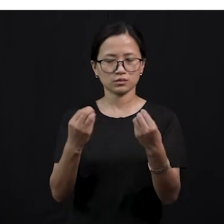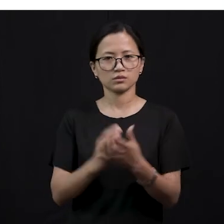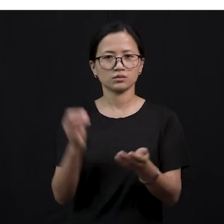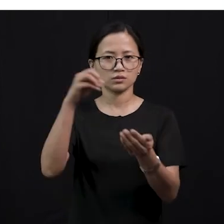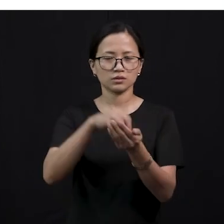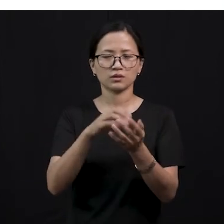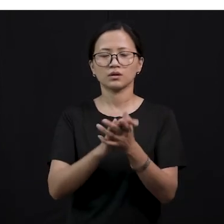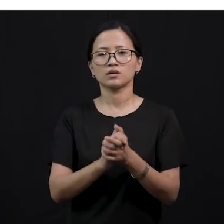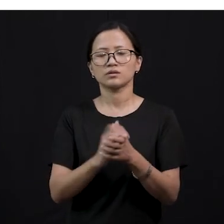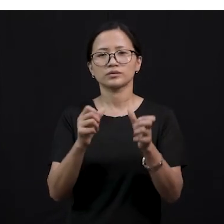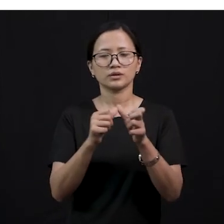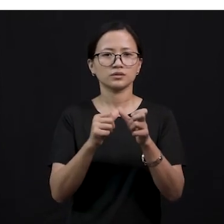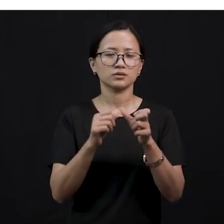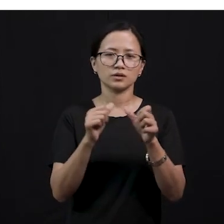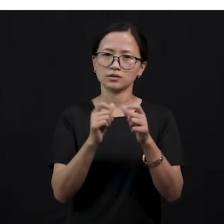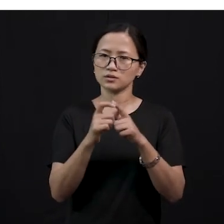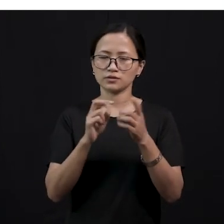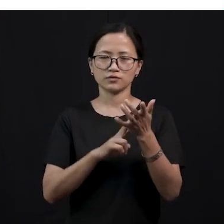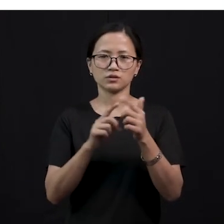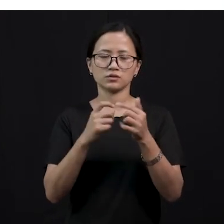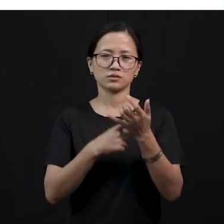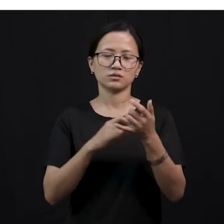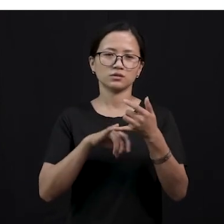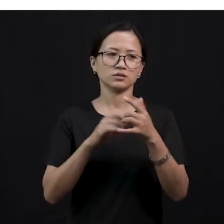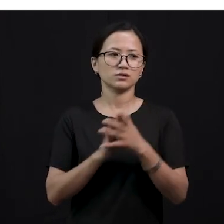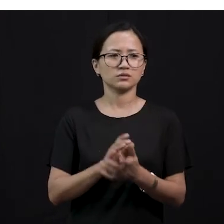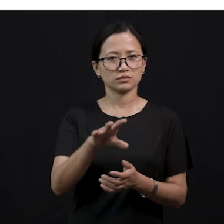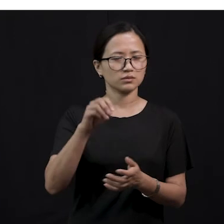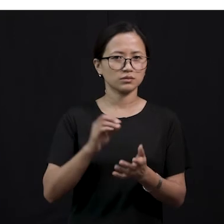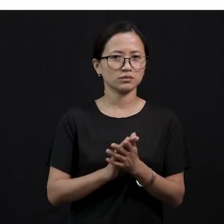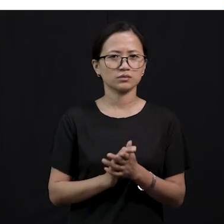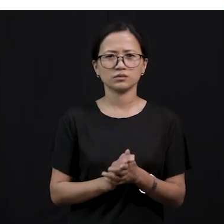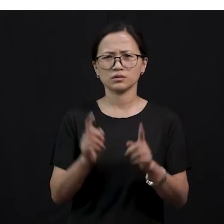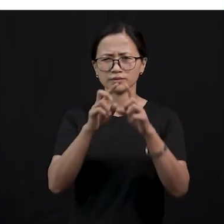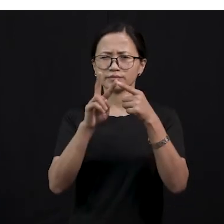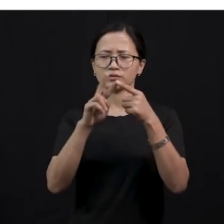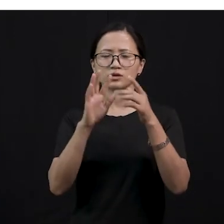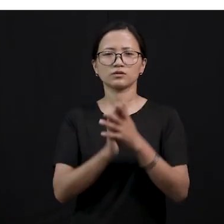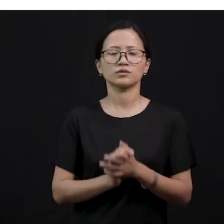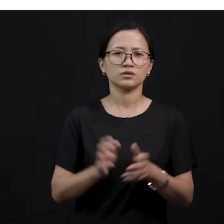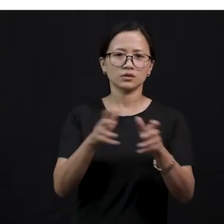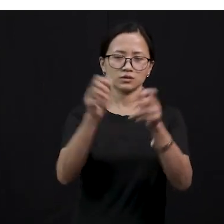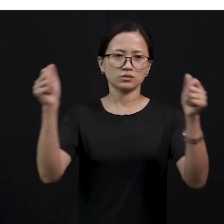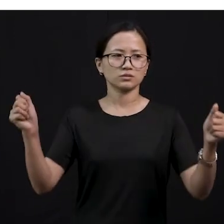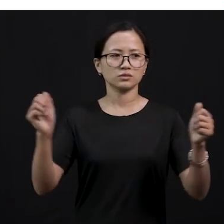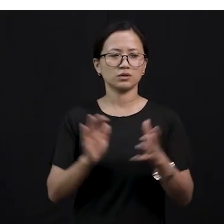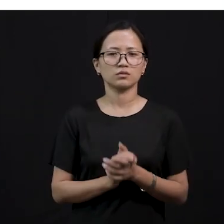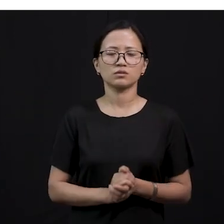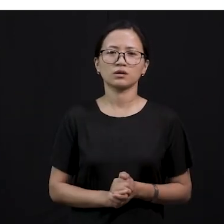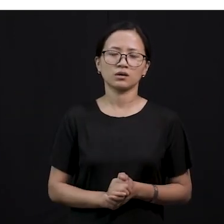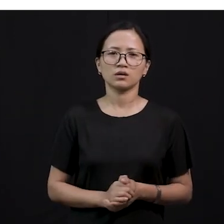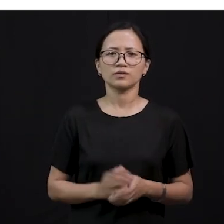to advertise something. So for advertisement, you can take TV, you can take newspaper, magazine, posting, even